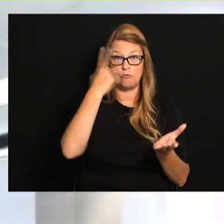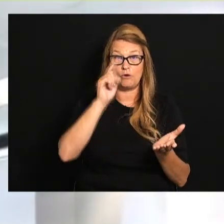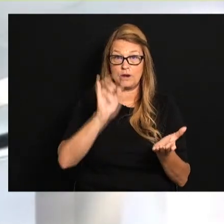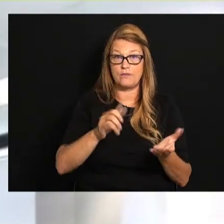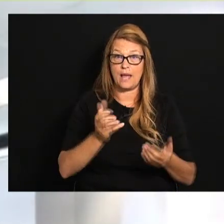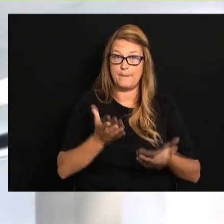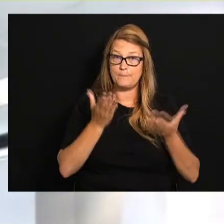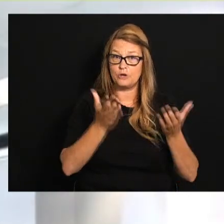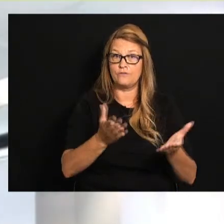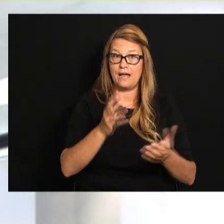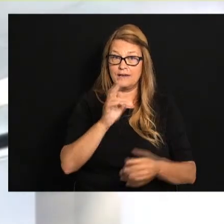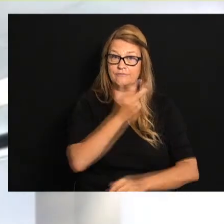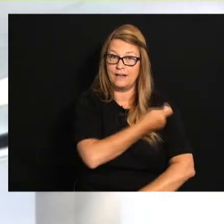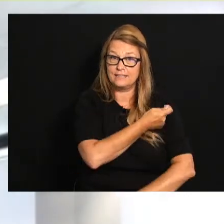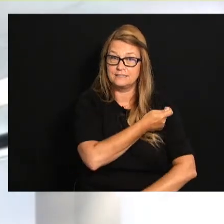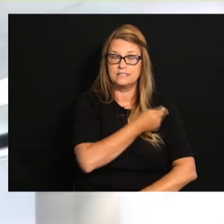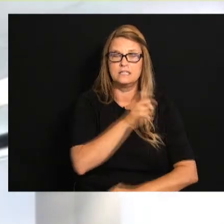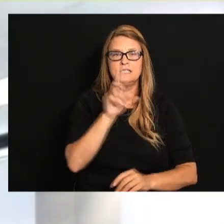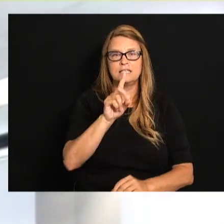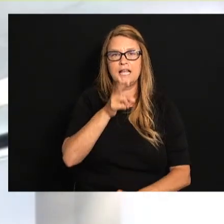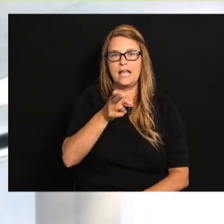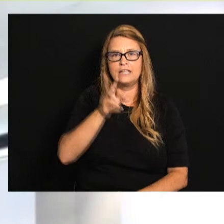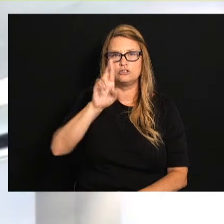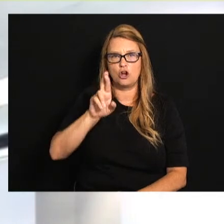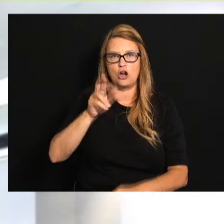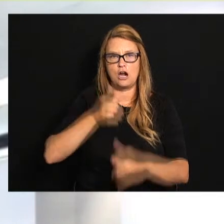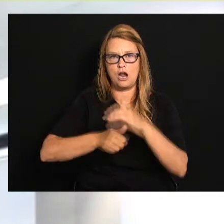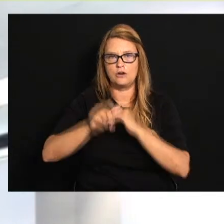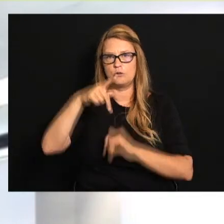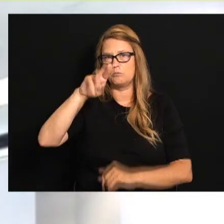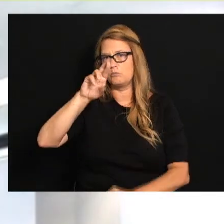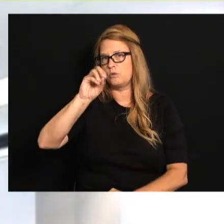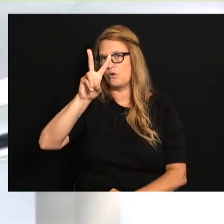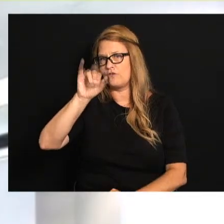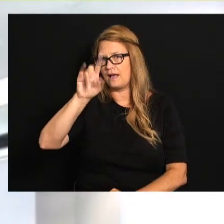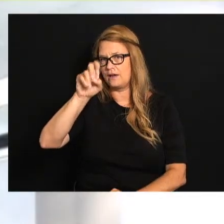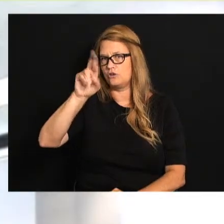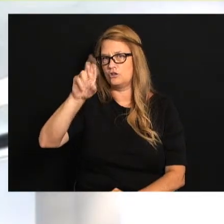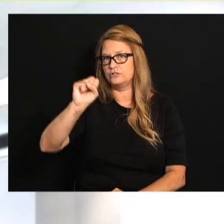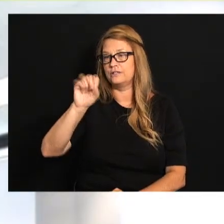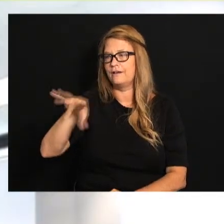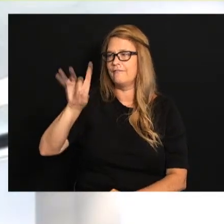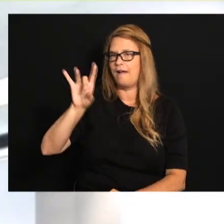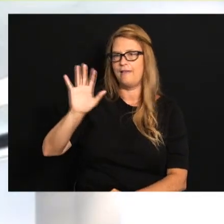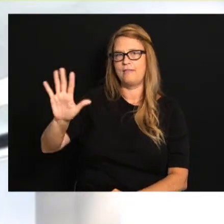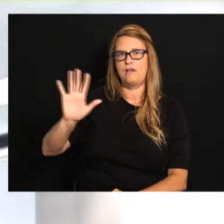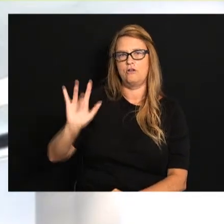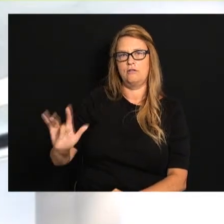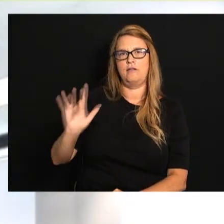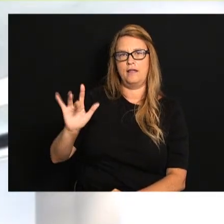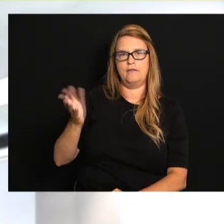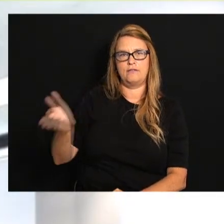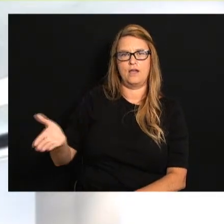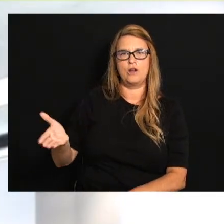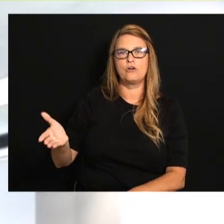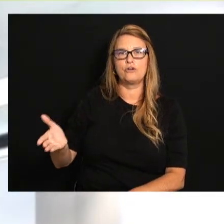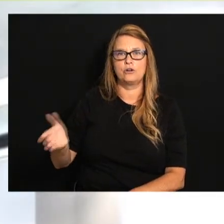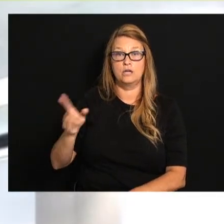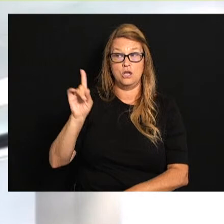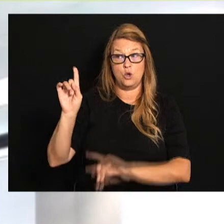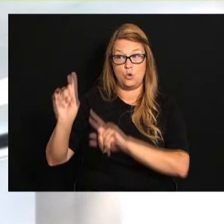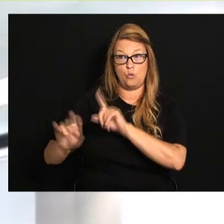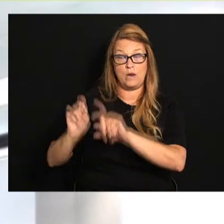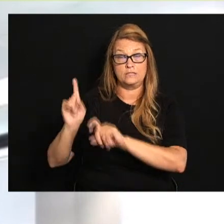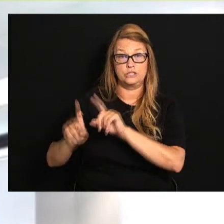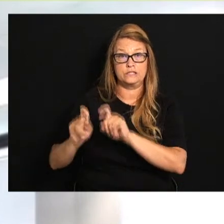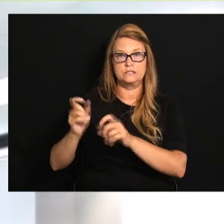go on our DHHR website under providers and find the link for that as well. And if we have any questions, have a lot